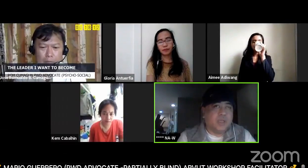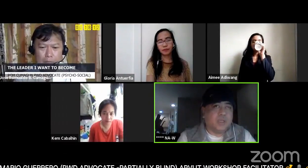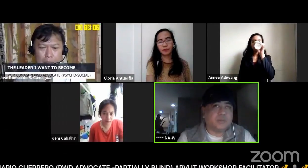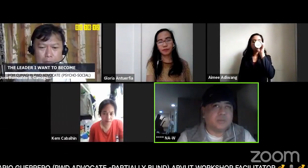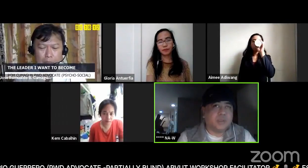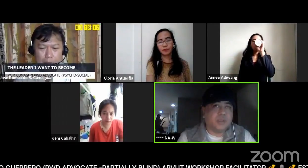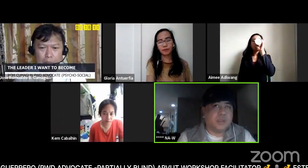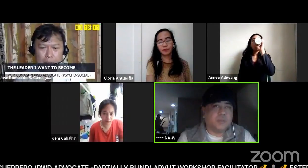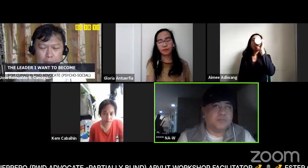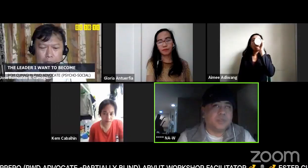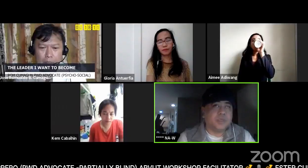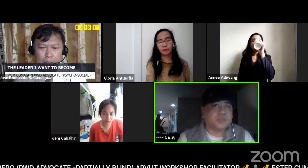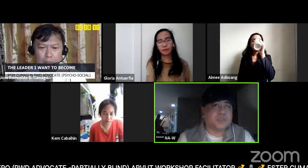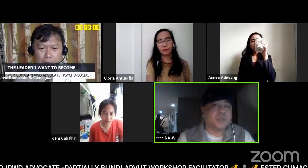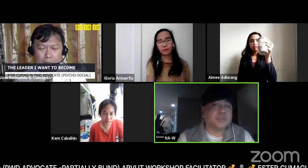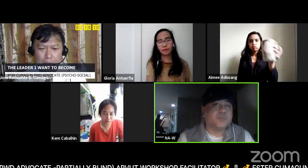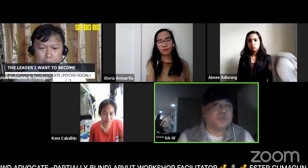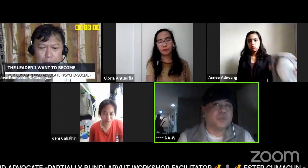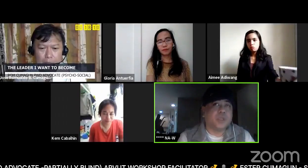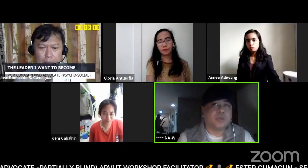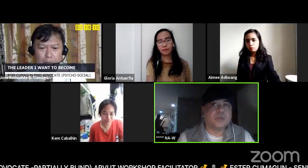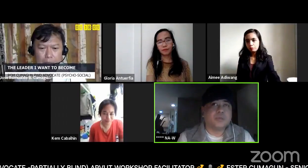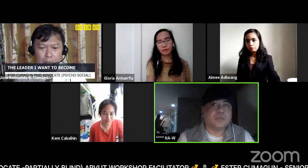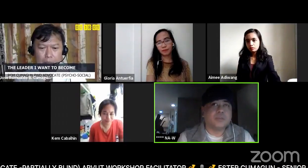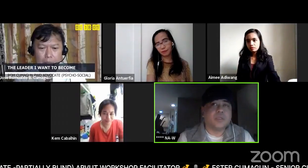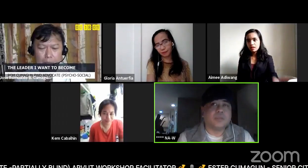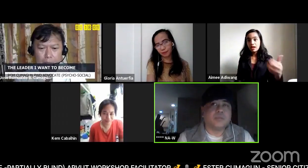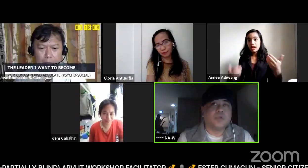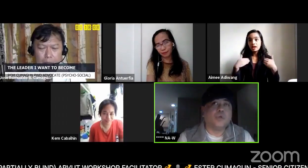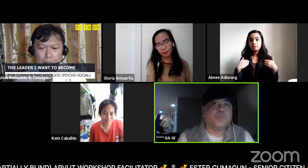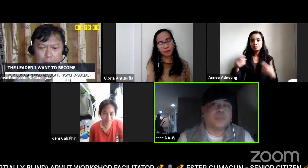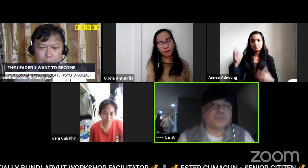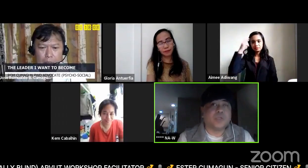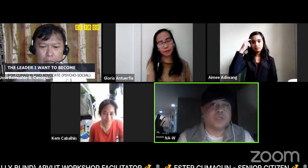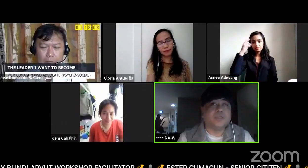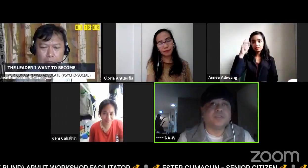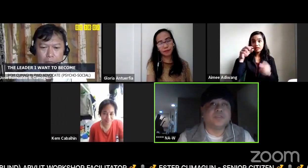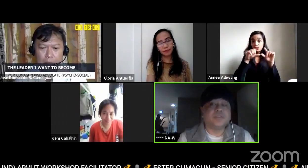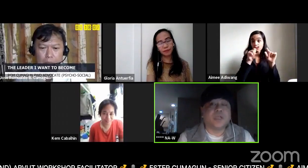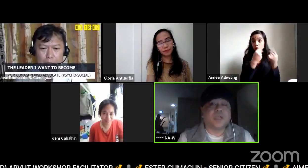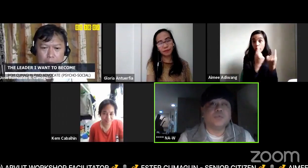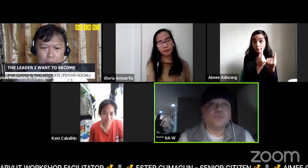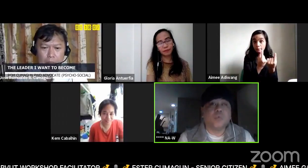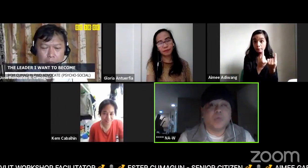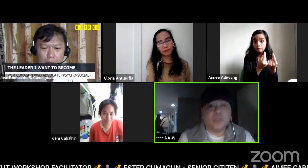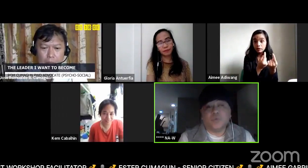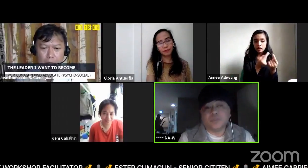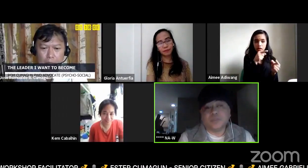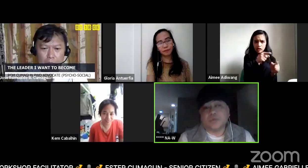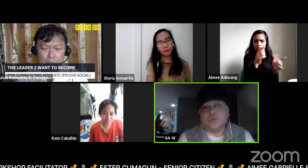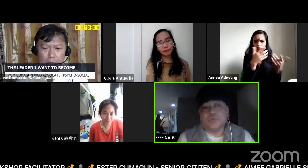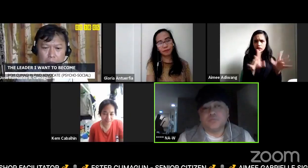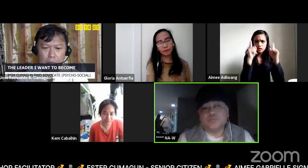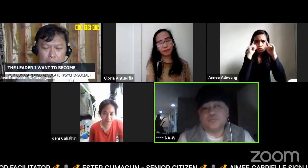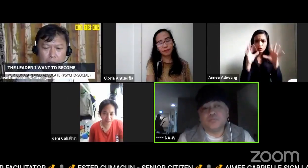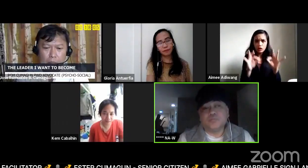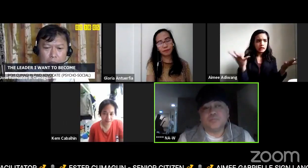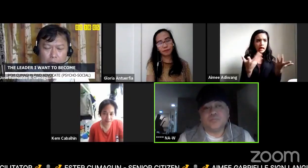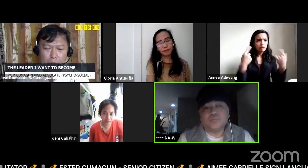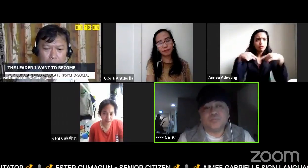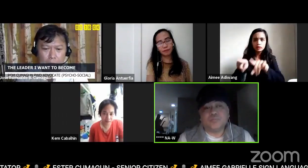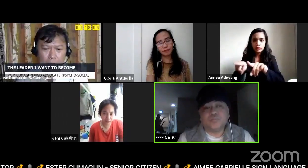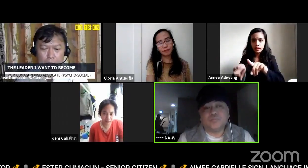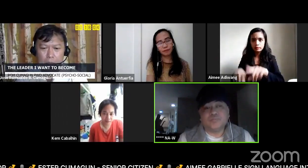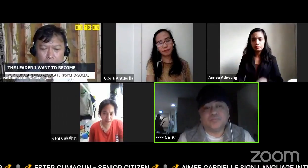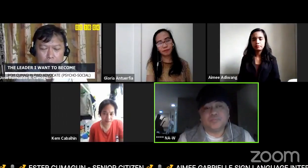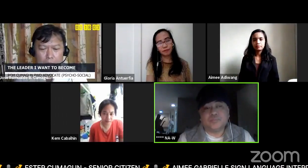Una sa lahat, there's an assumption there that the group has already decided where it wants to go.